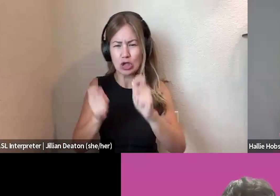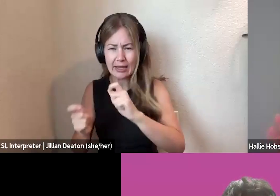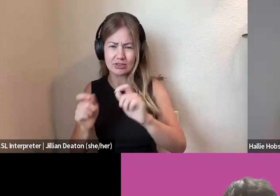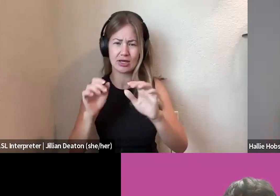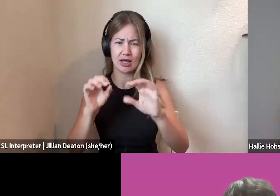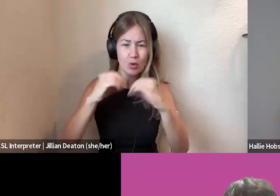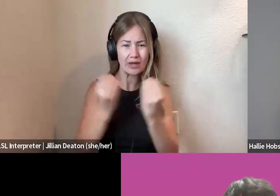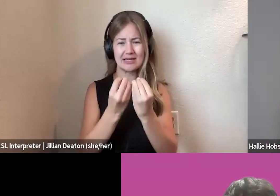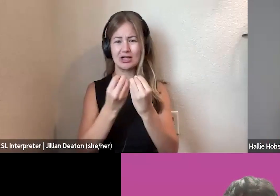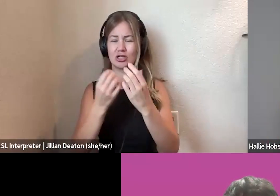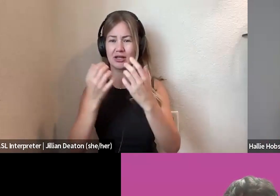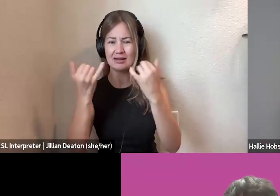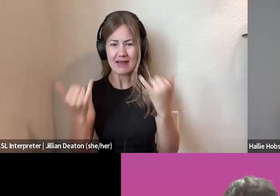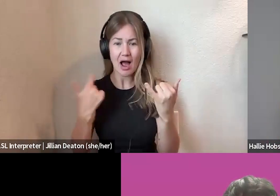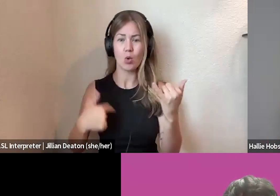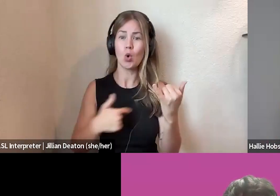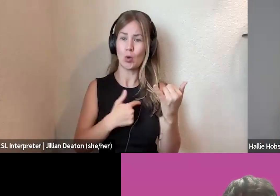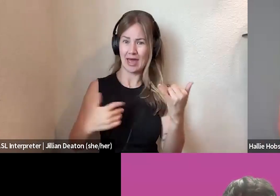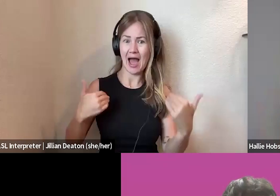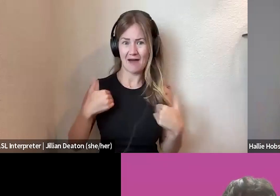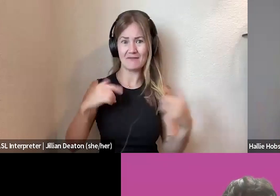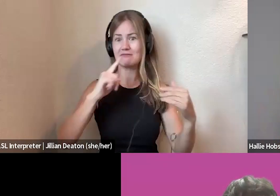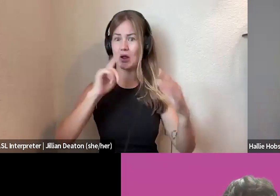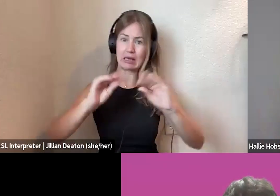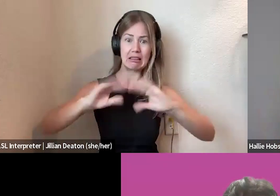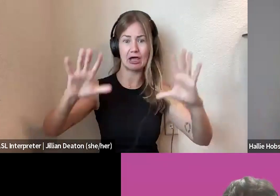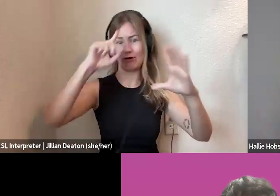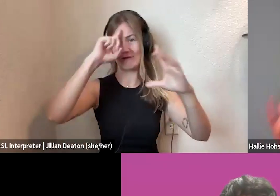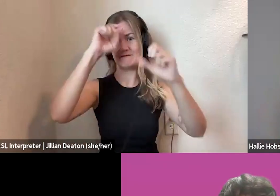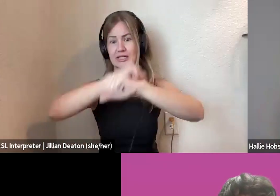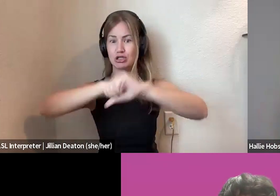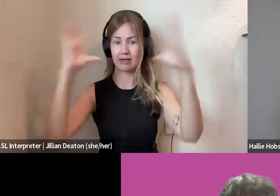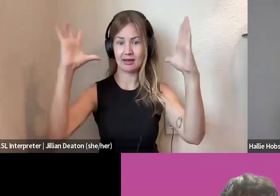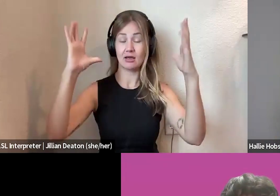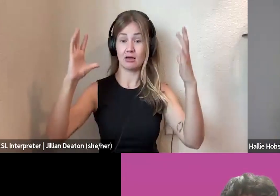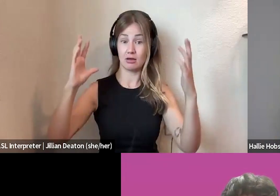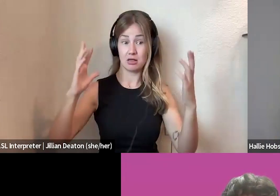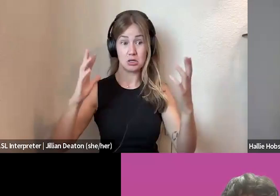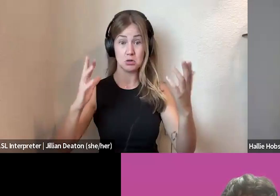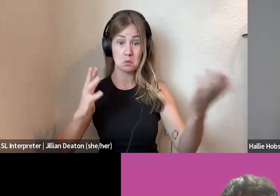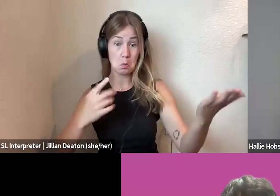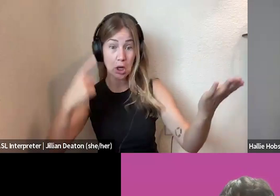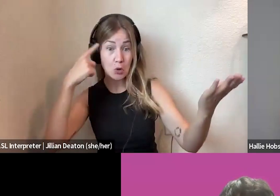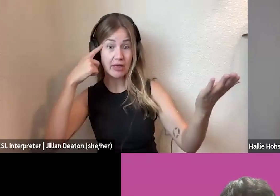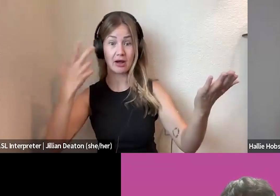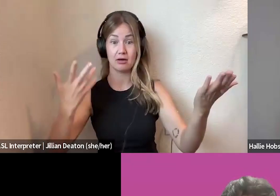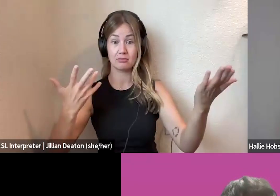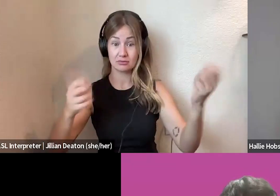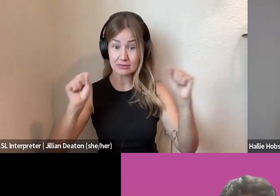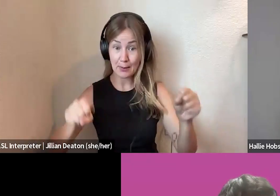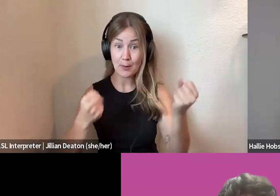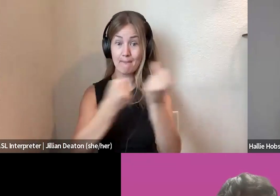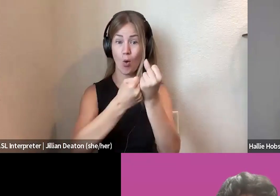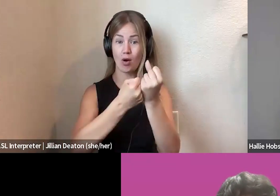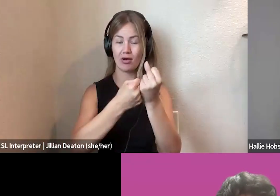and we really have a vision about how we're going forward. What do you think about that? Could you be support? So it is one of those advice